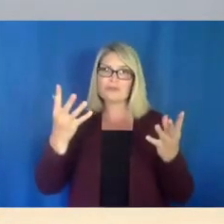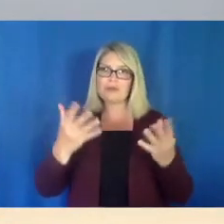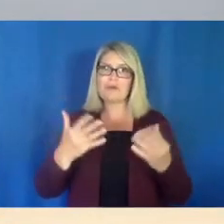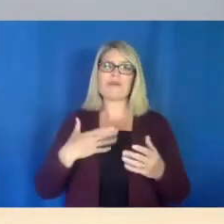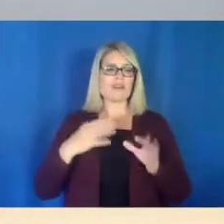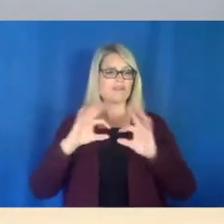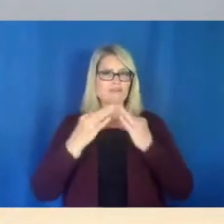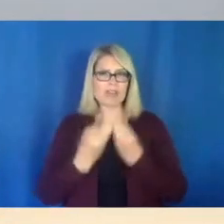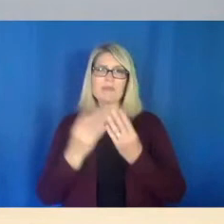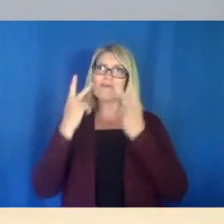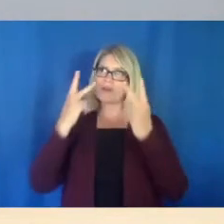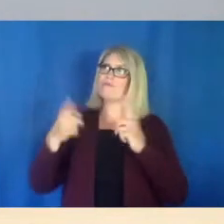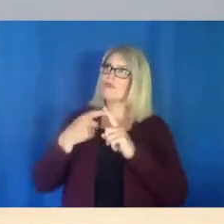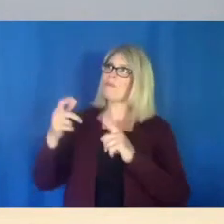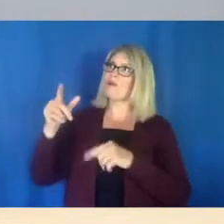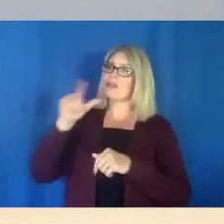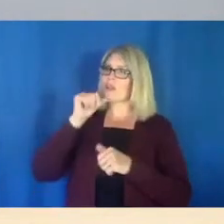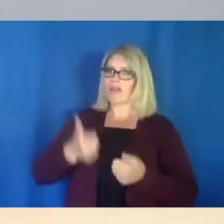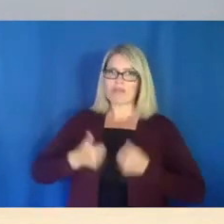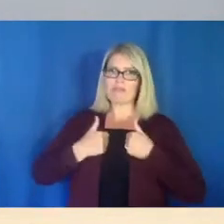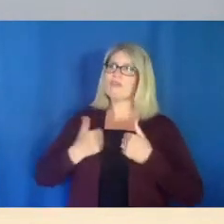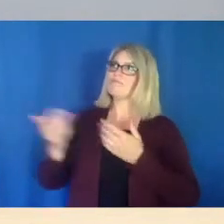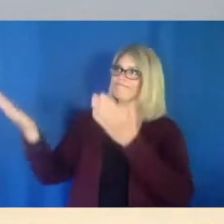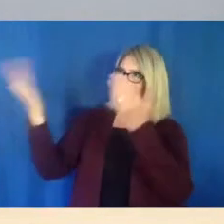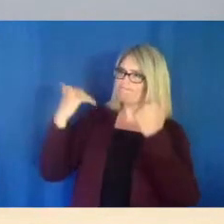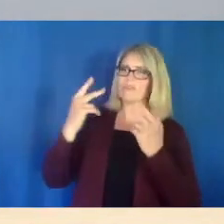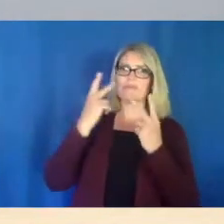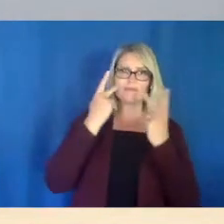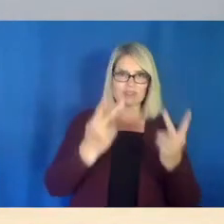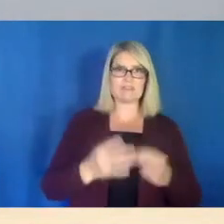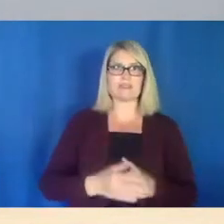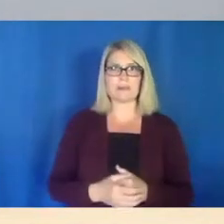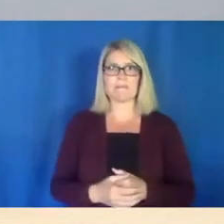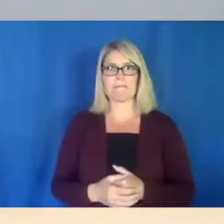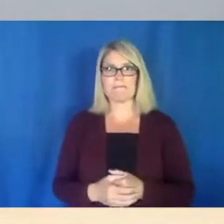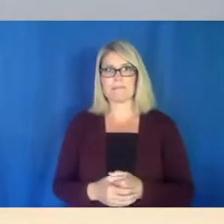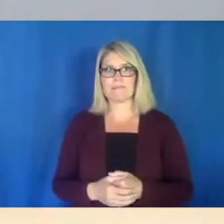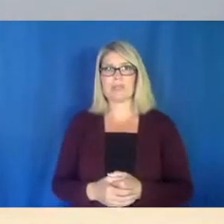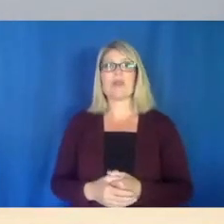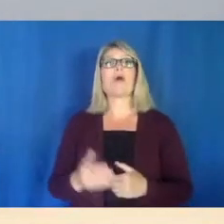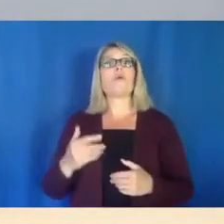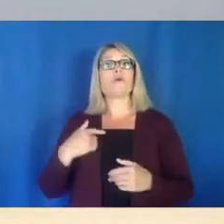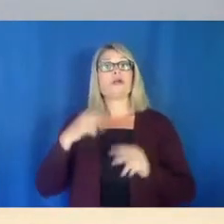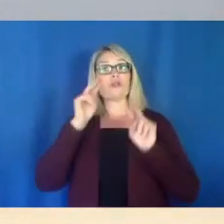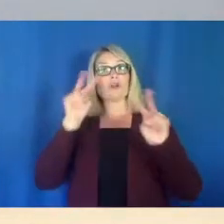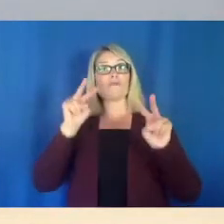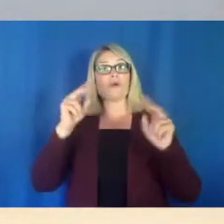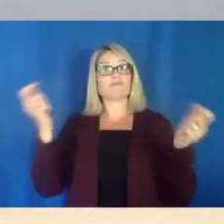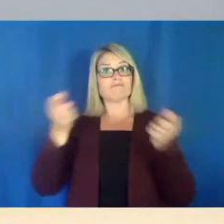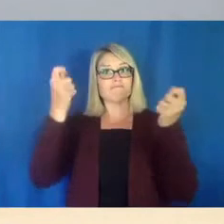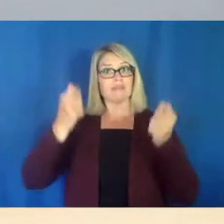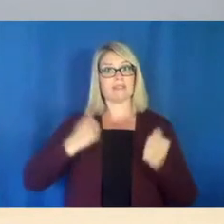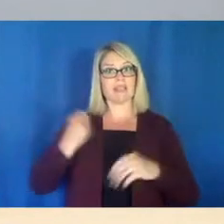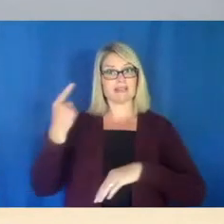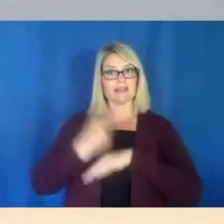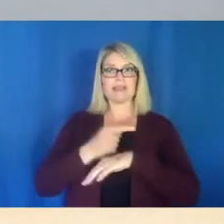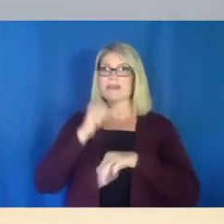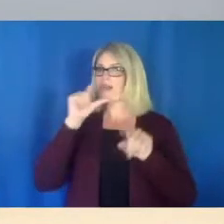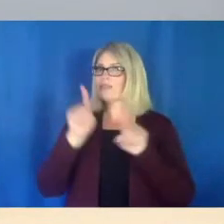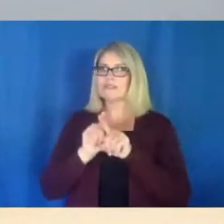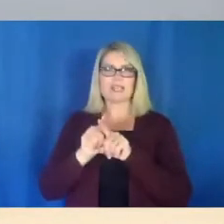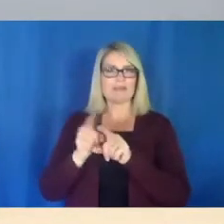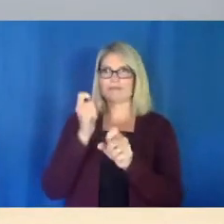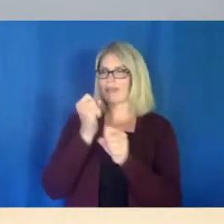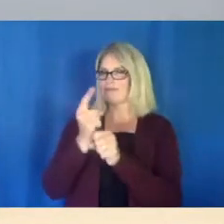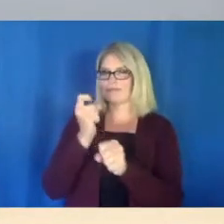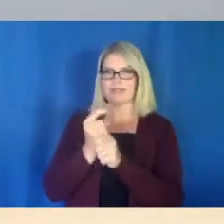from off-island. As we look forward to celebrating Canada Day, albeit differently than other years, let